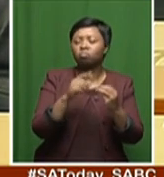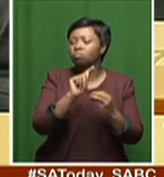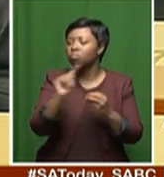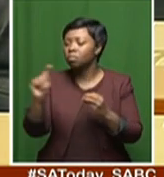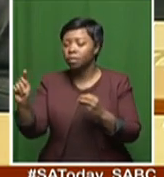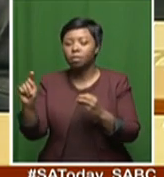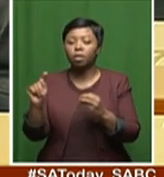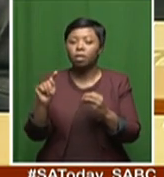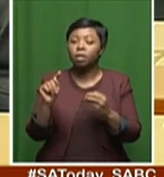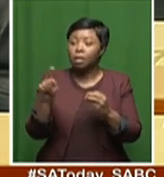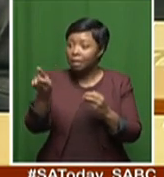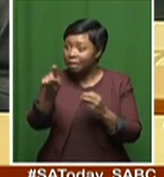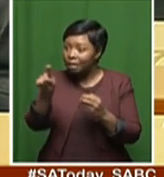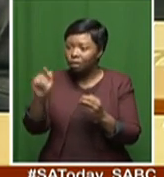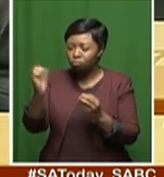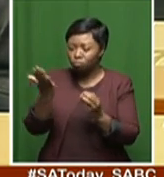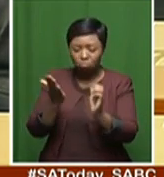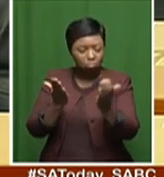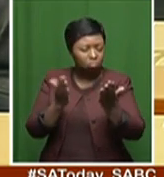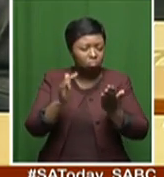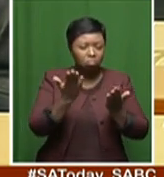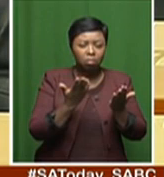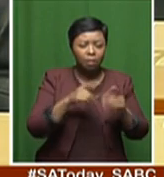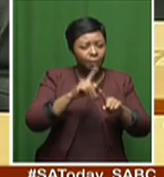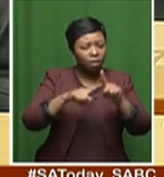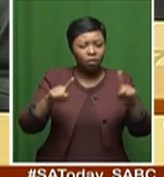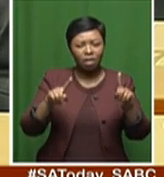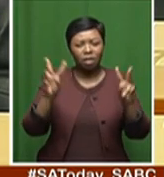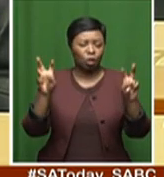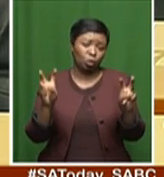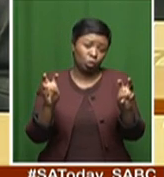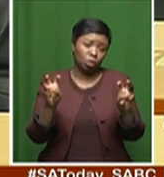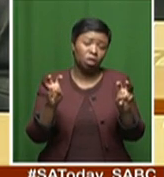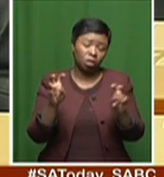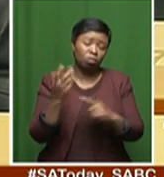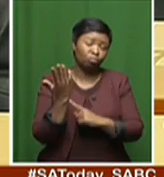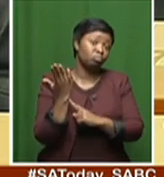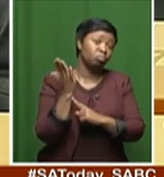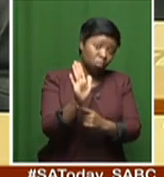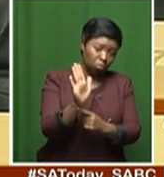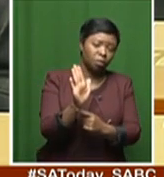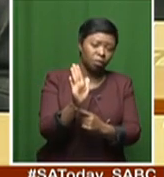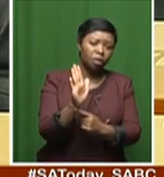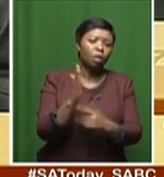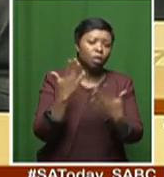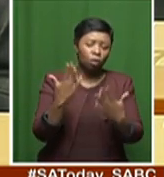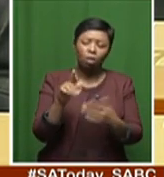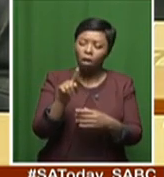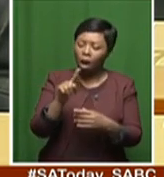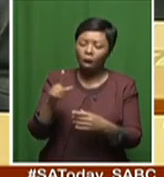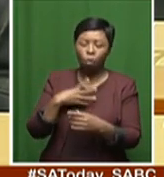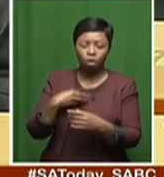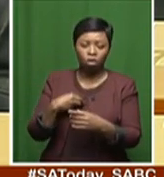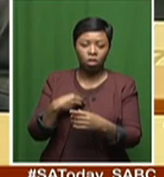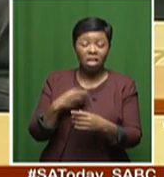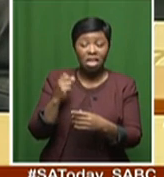many issues to light and to the fore. And may they continue where there is